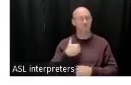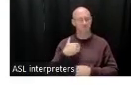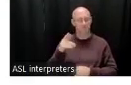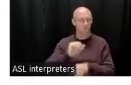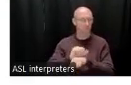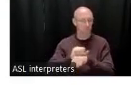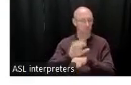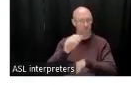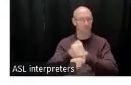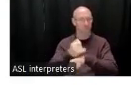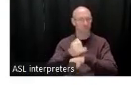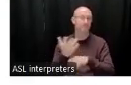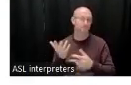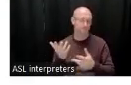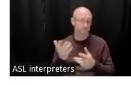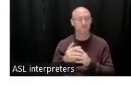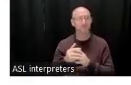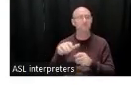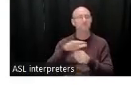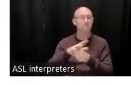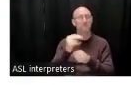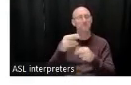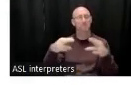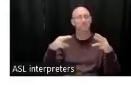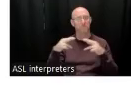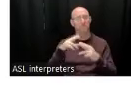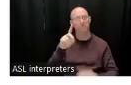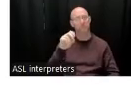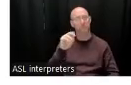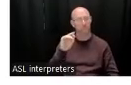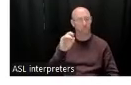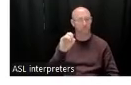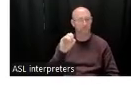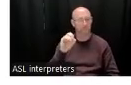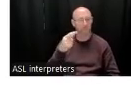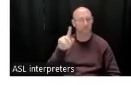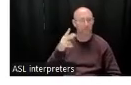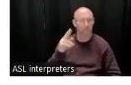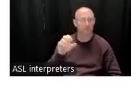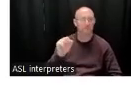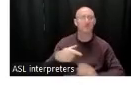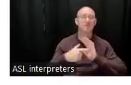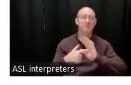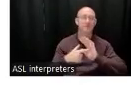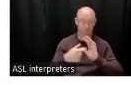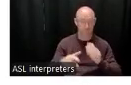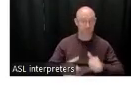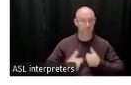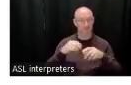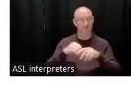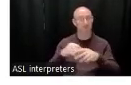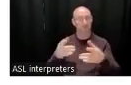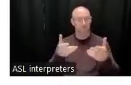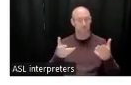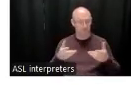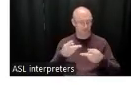at your institution. So the local and regional demographics. For example, are you living in a place